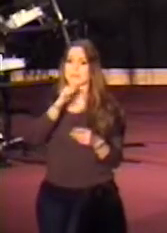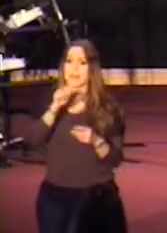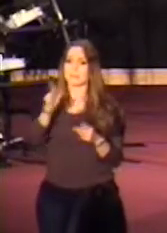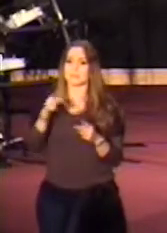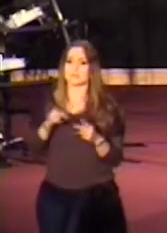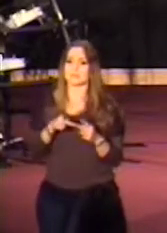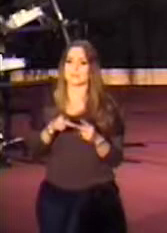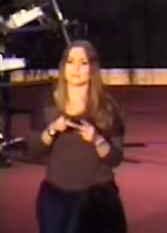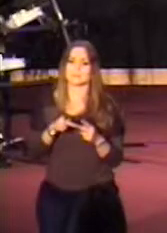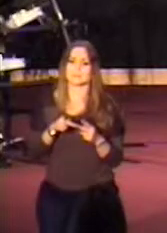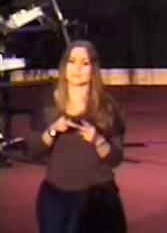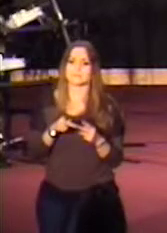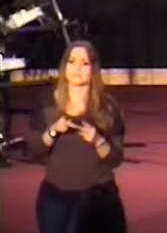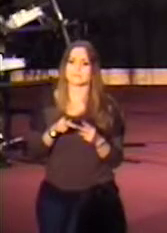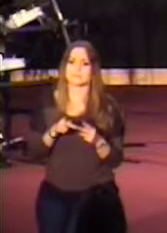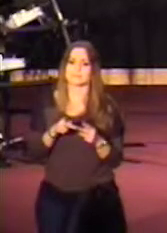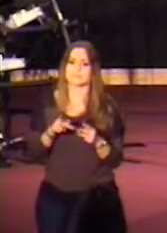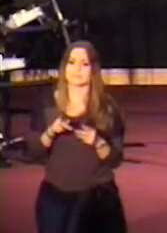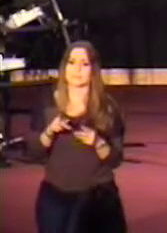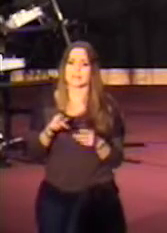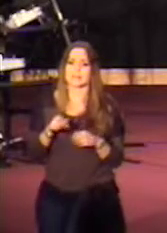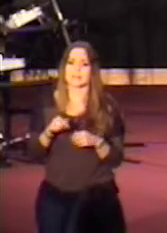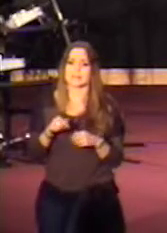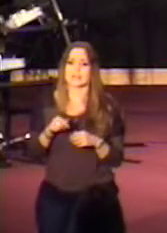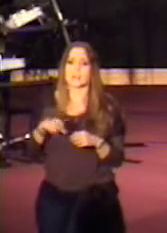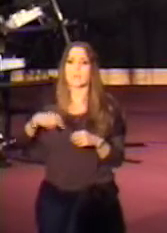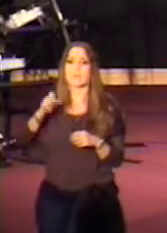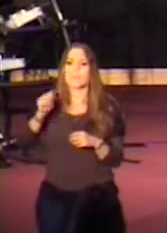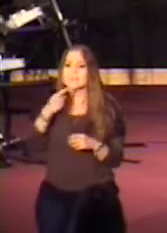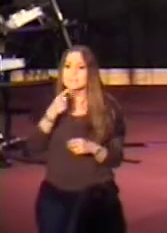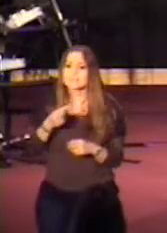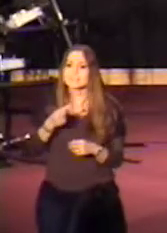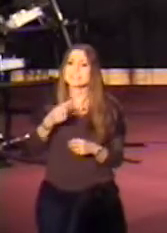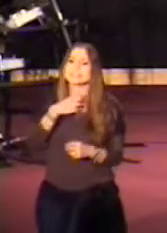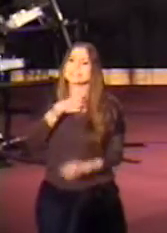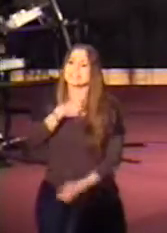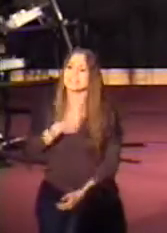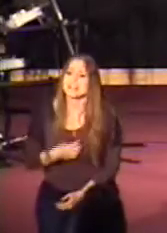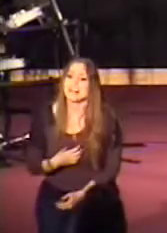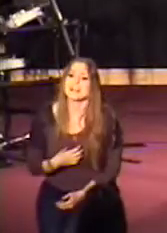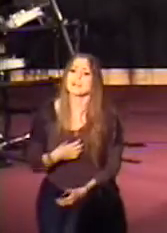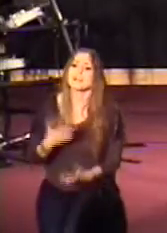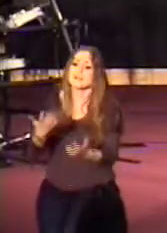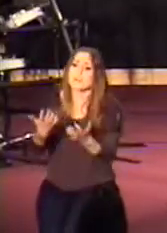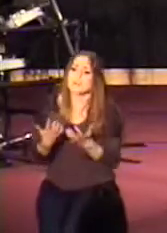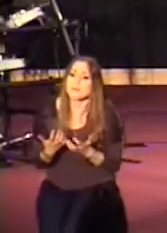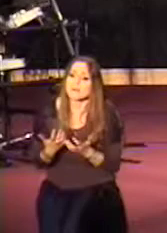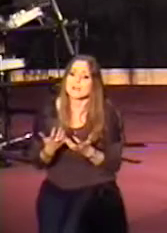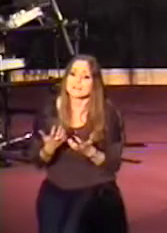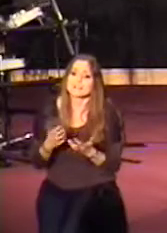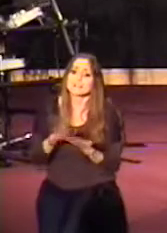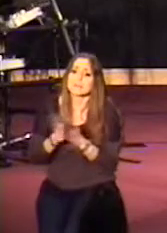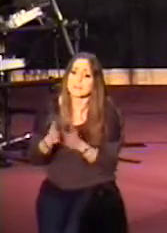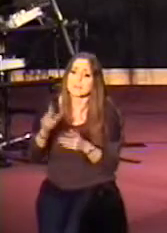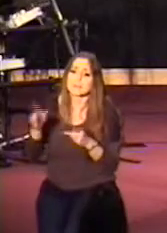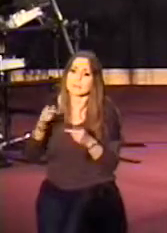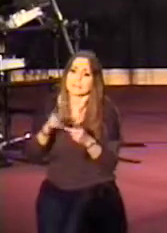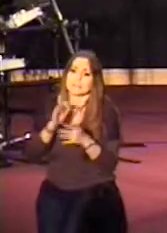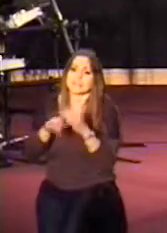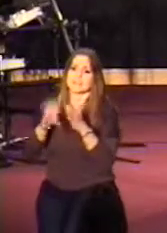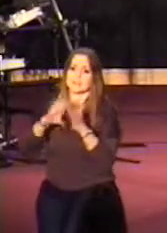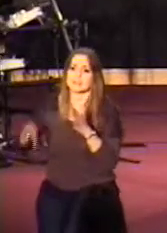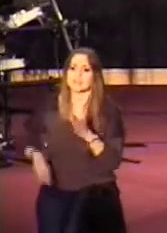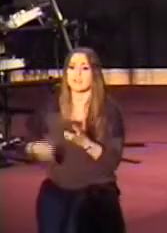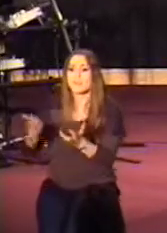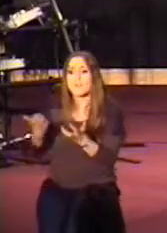already achieved perfection, but Paul says, I desperately desire, I crave, I yearn to be perfect in Christ. I